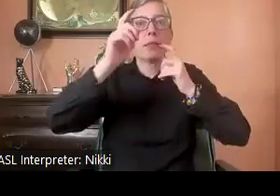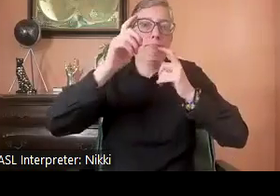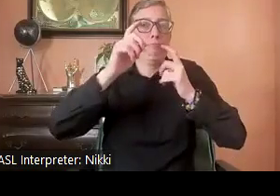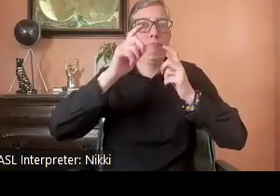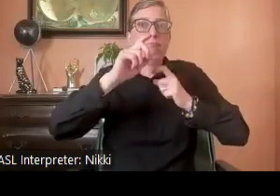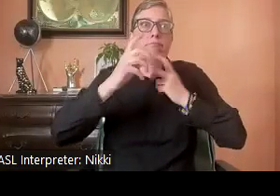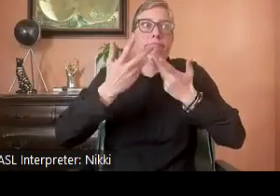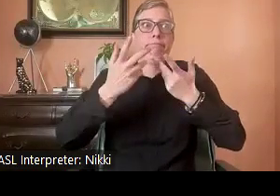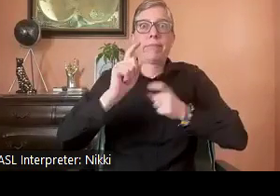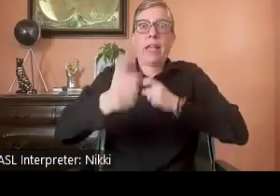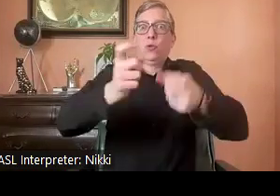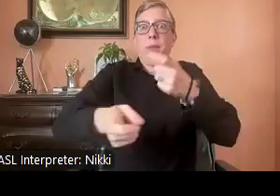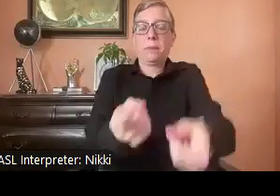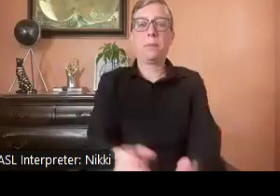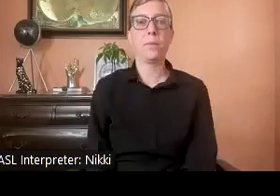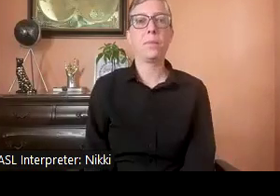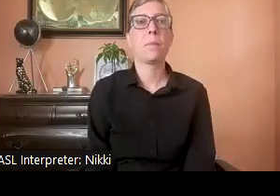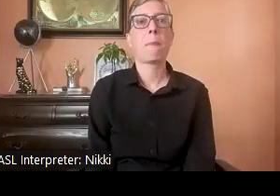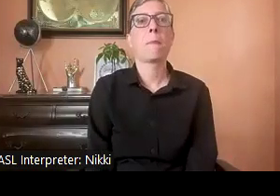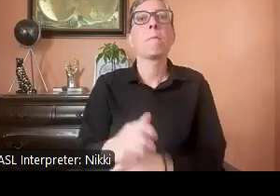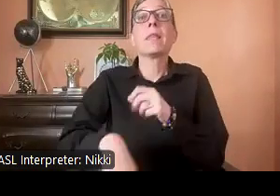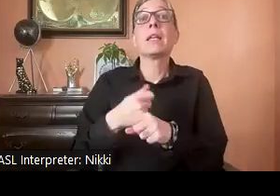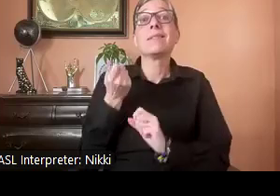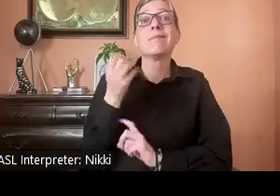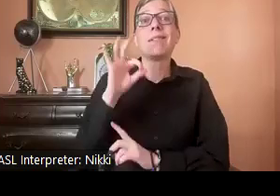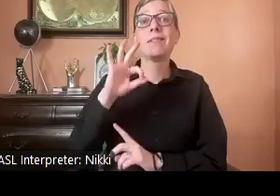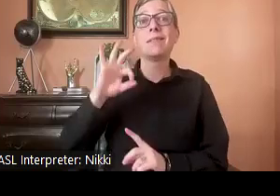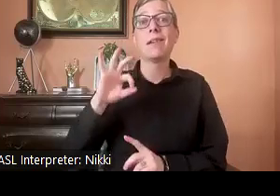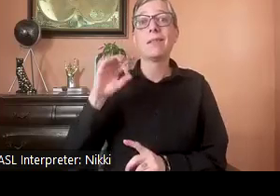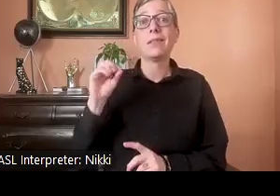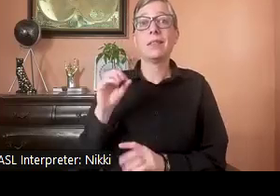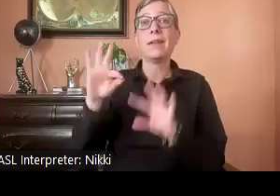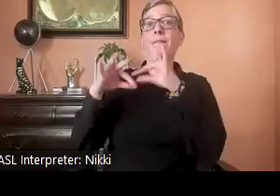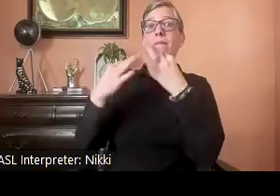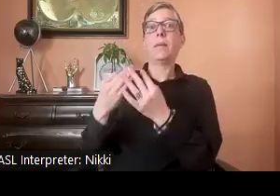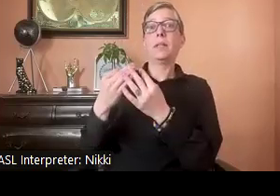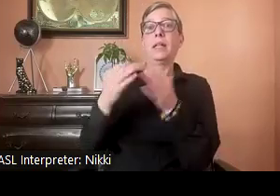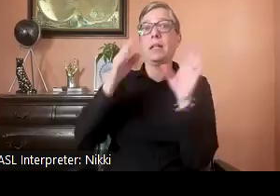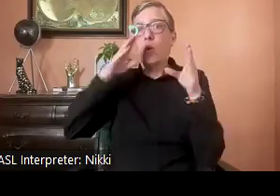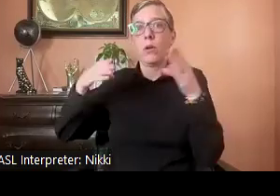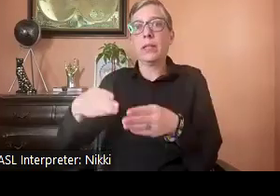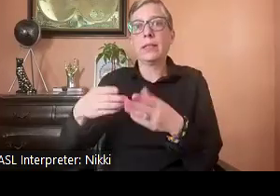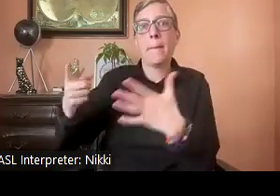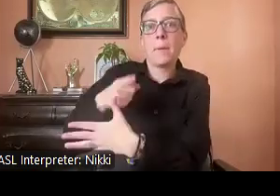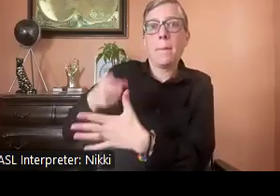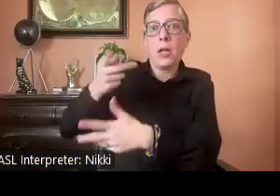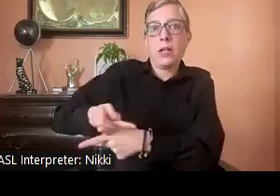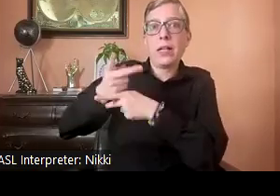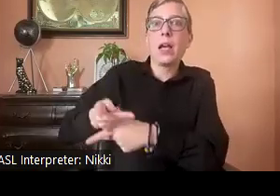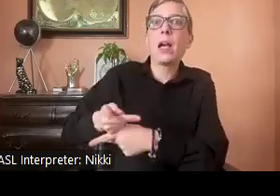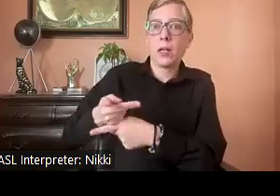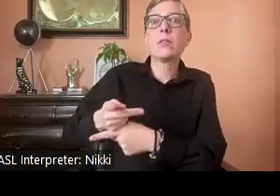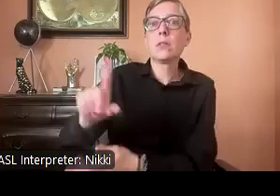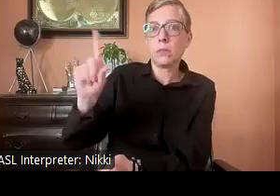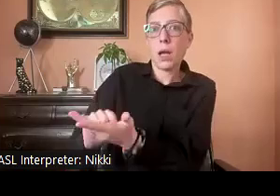1990, family-oriented primary care comes out. And in 1992, medical family therapy, a biopsychosocial